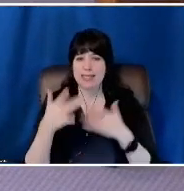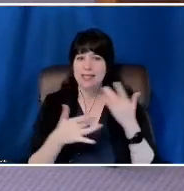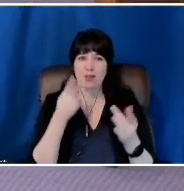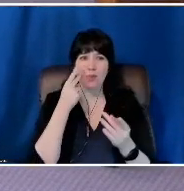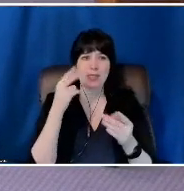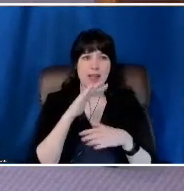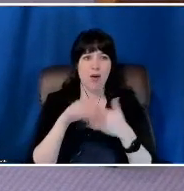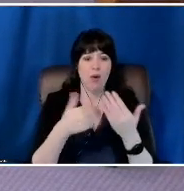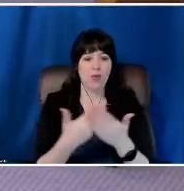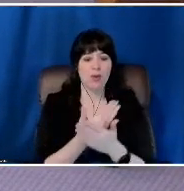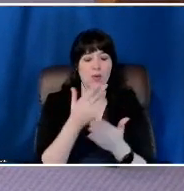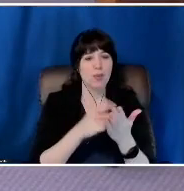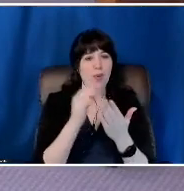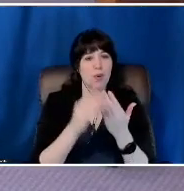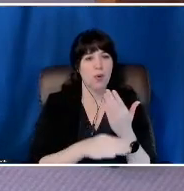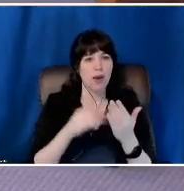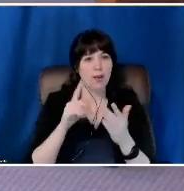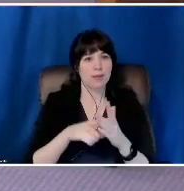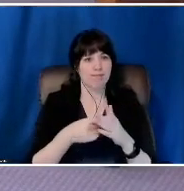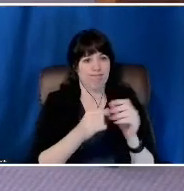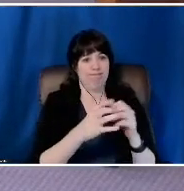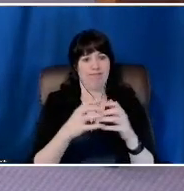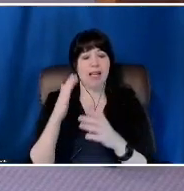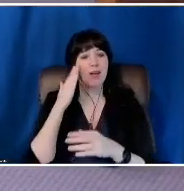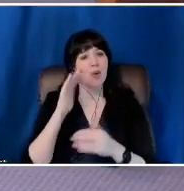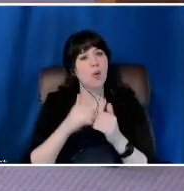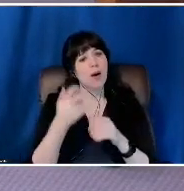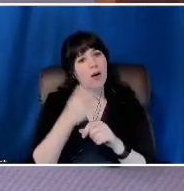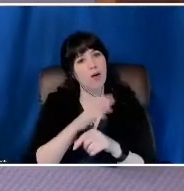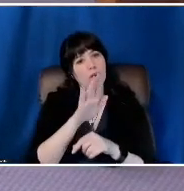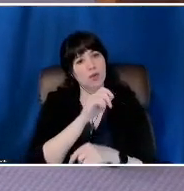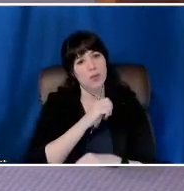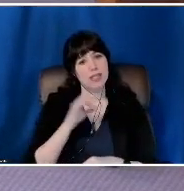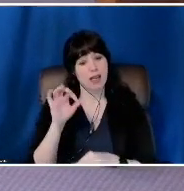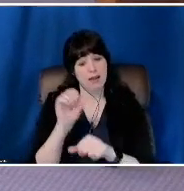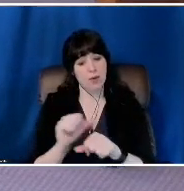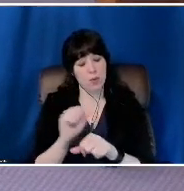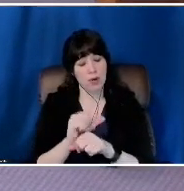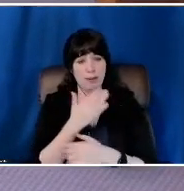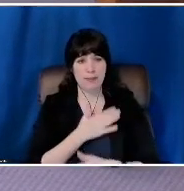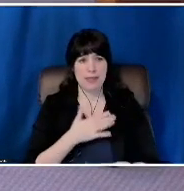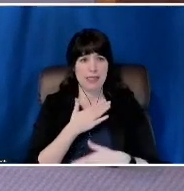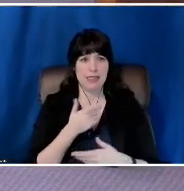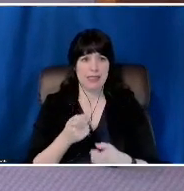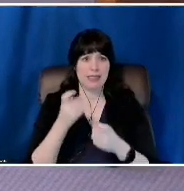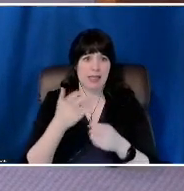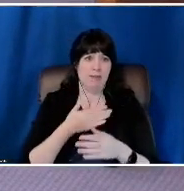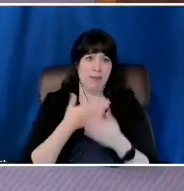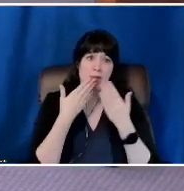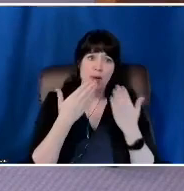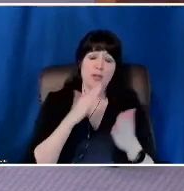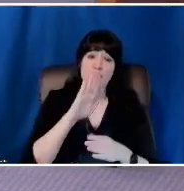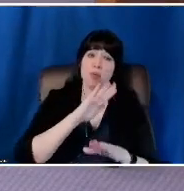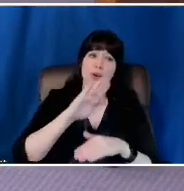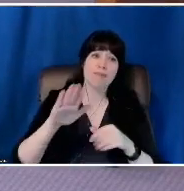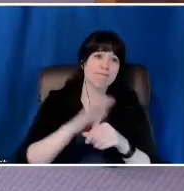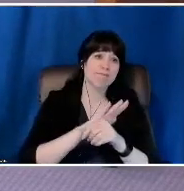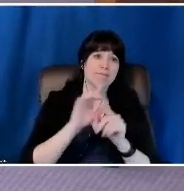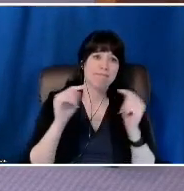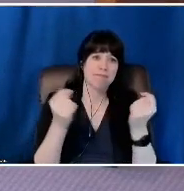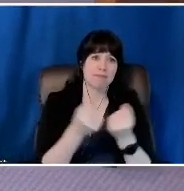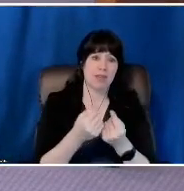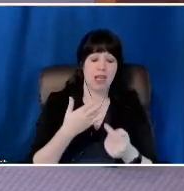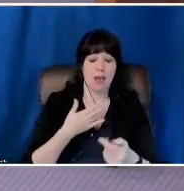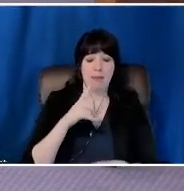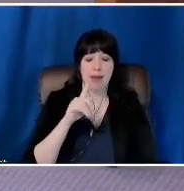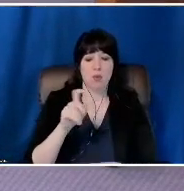in the works, and I know how hard your staff are working, so please extend my gratitude to your entire team. My question was about the community engagement